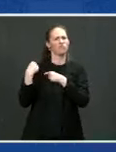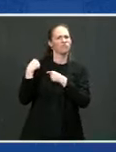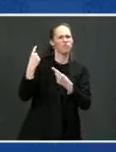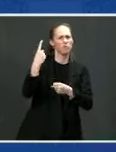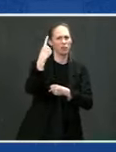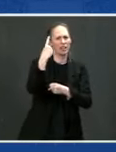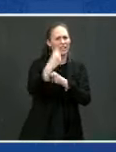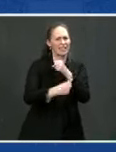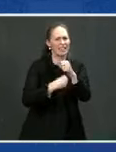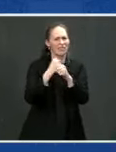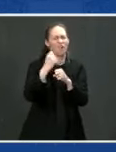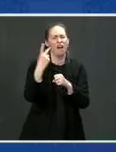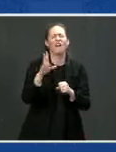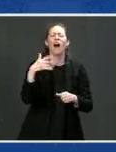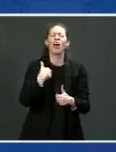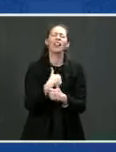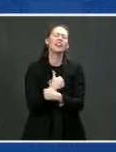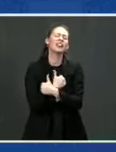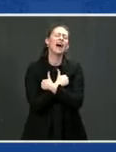So I'm going to walk you through the battery.